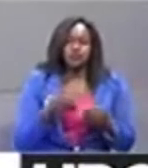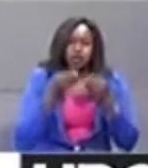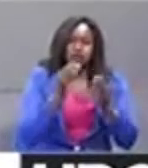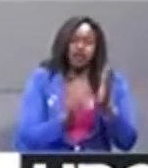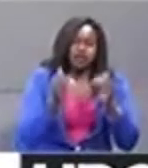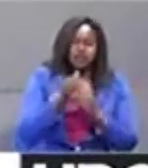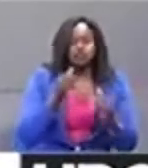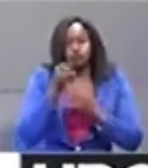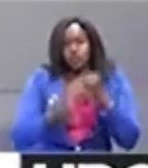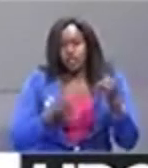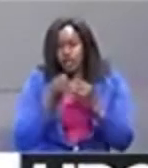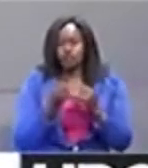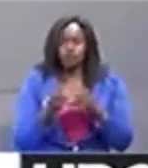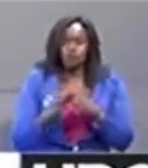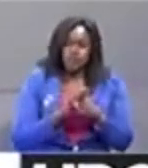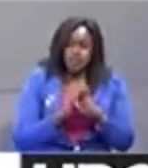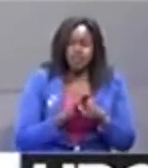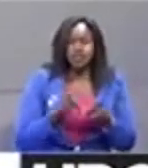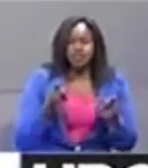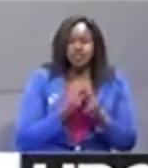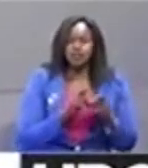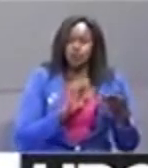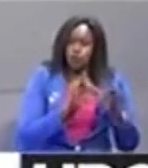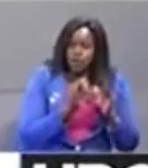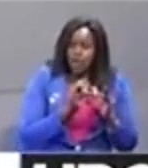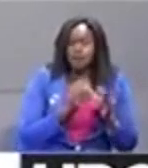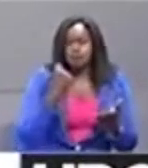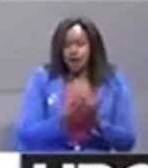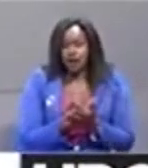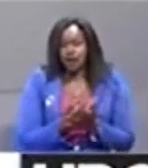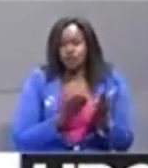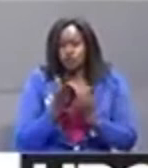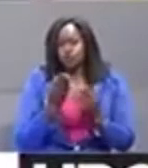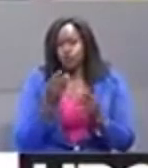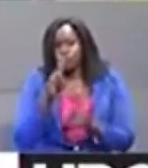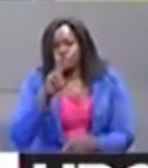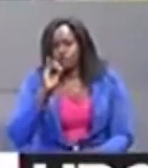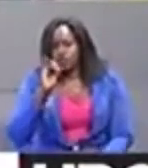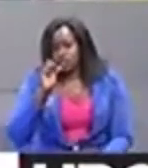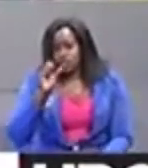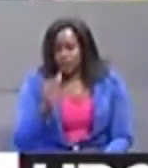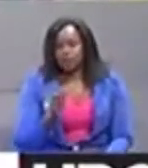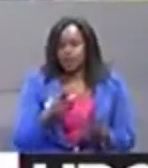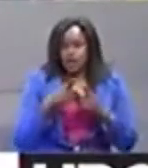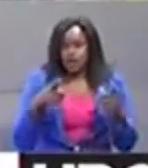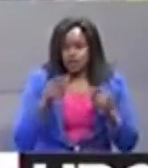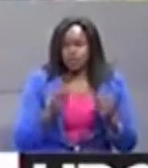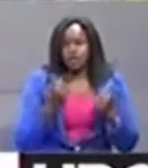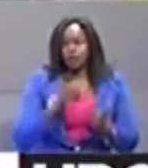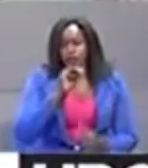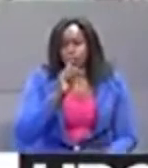international transactions and online banking through the Visa card. The Managing Director of Centenary